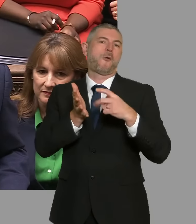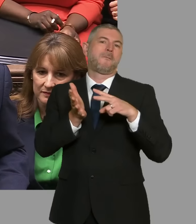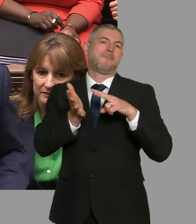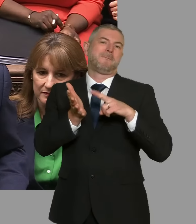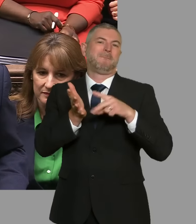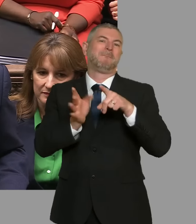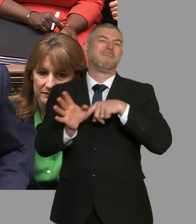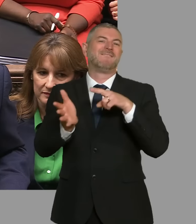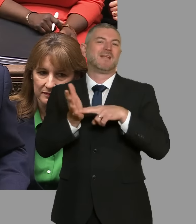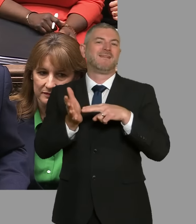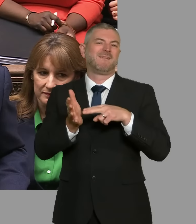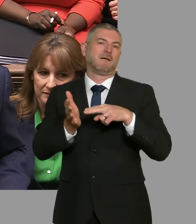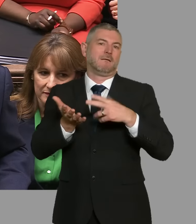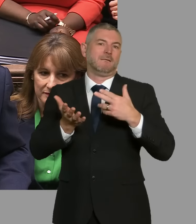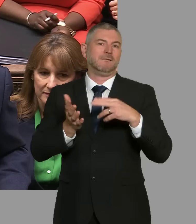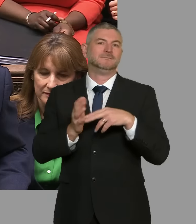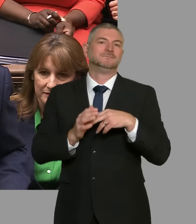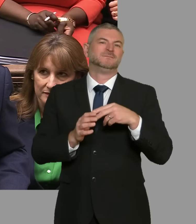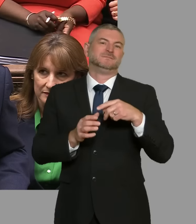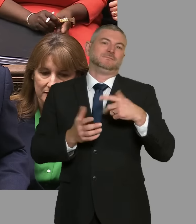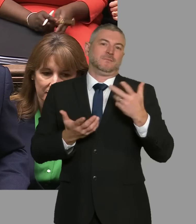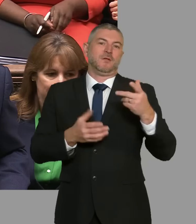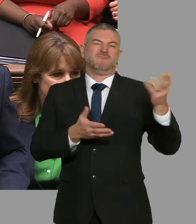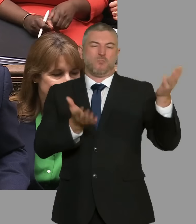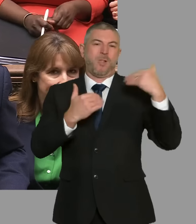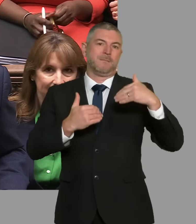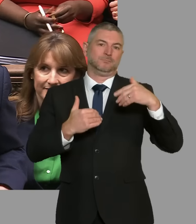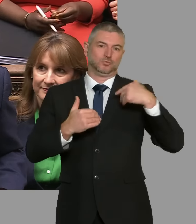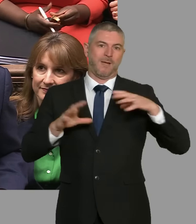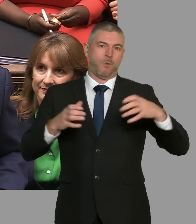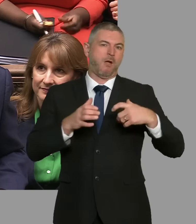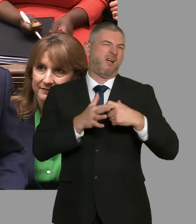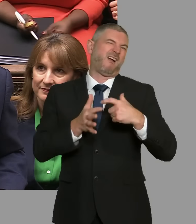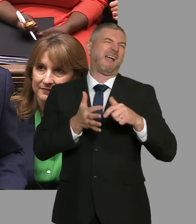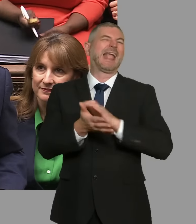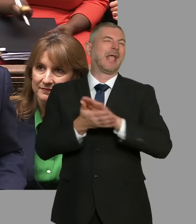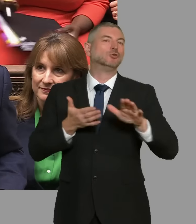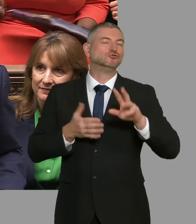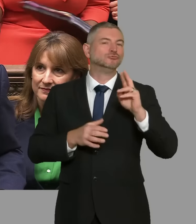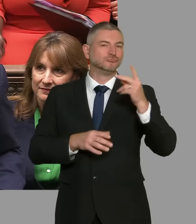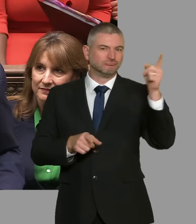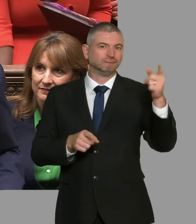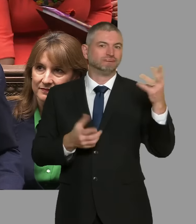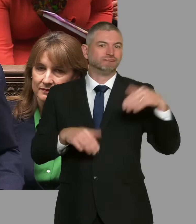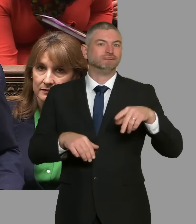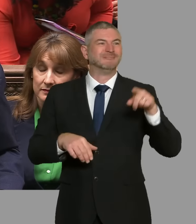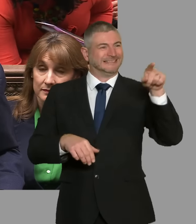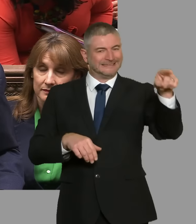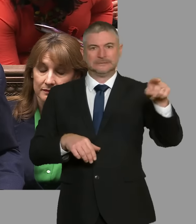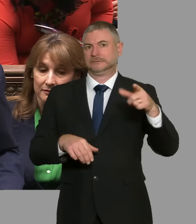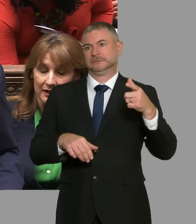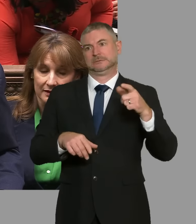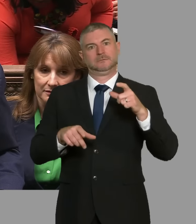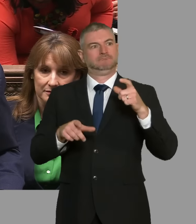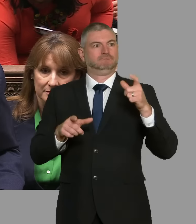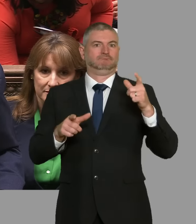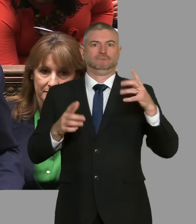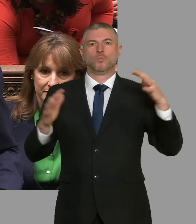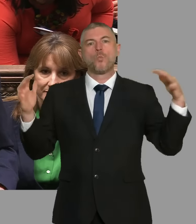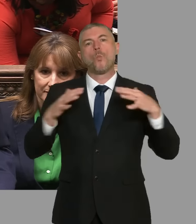greatest generation, a D-Day veteran who entered Bergen-Belsen days after it was